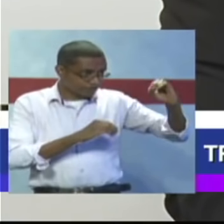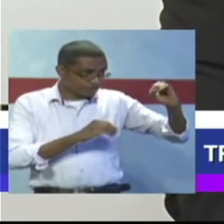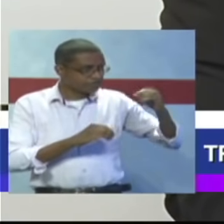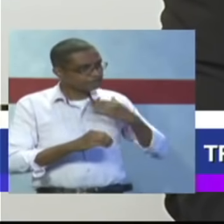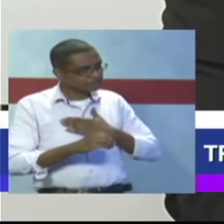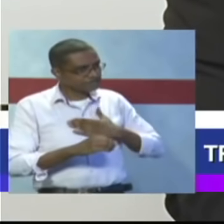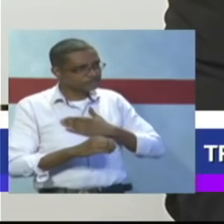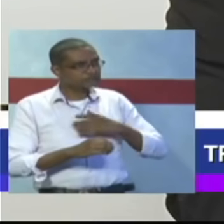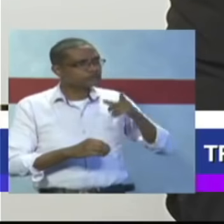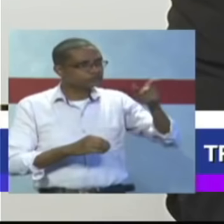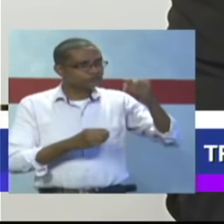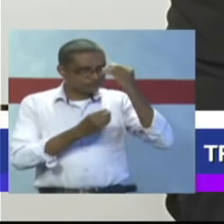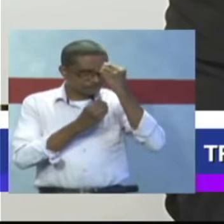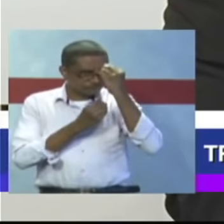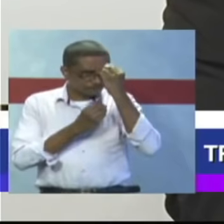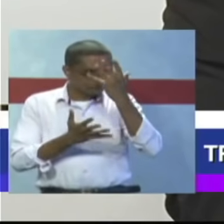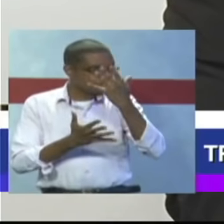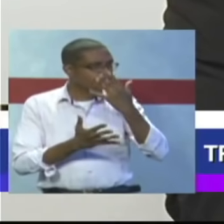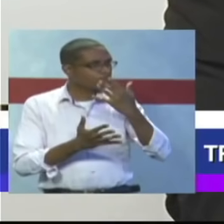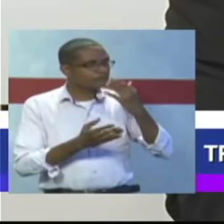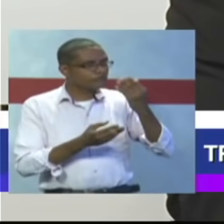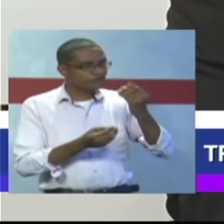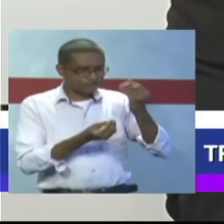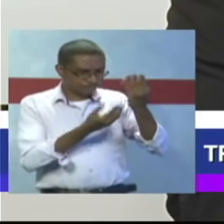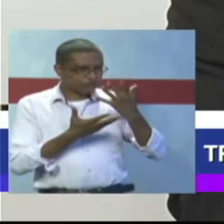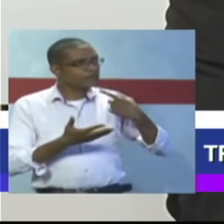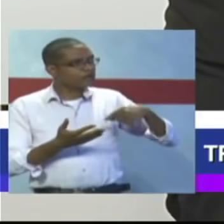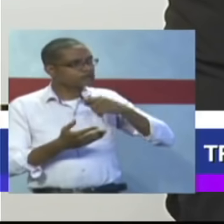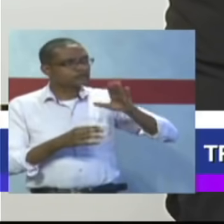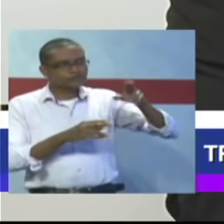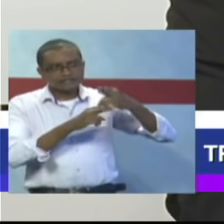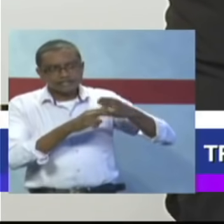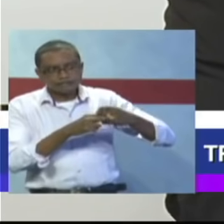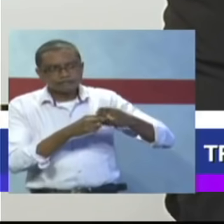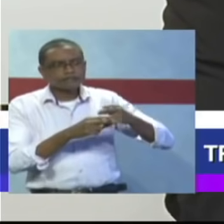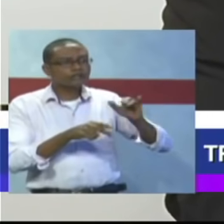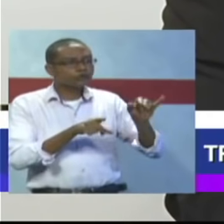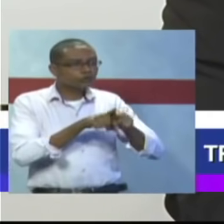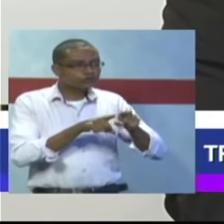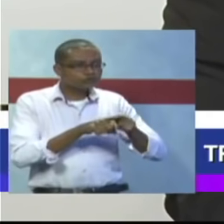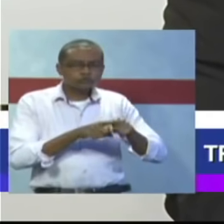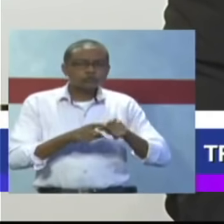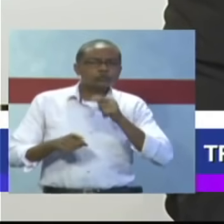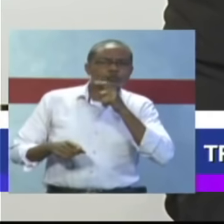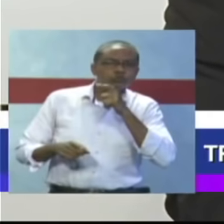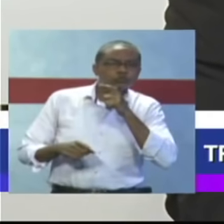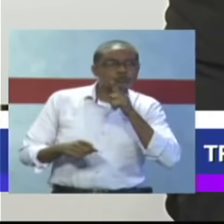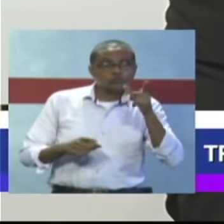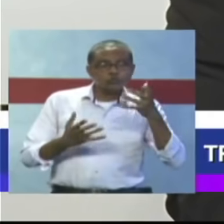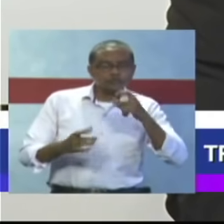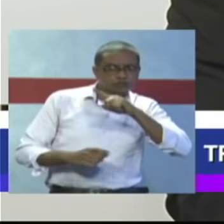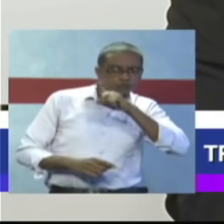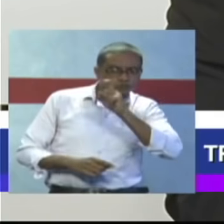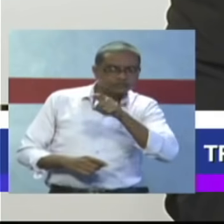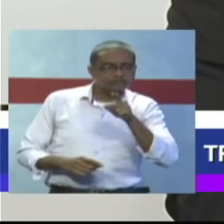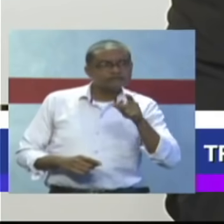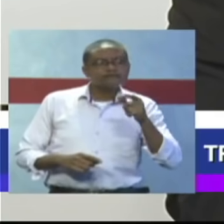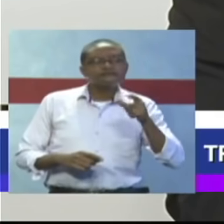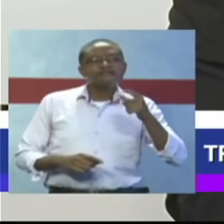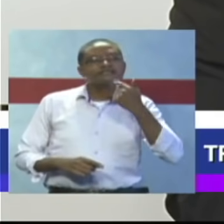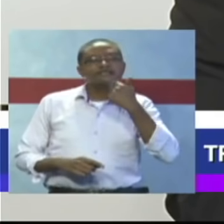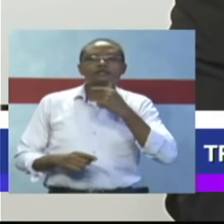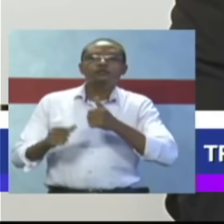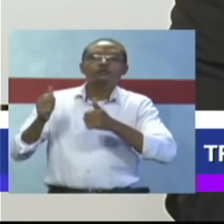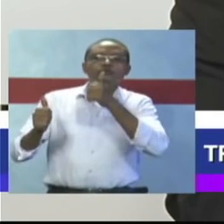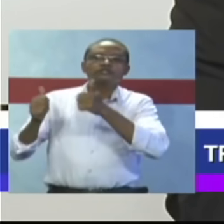you represent. Please identify the panelists to whom you wish to address each question. You will be allowed 2